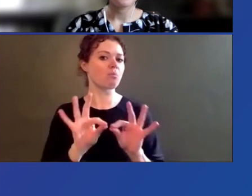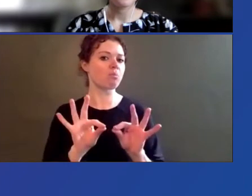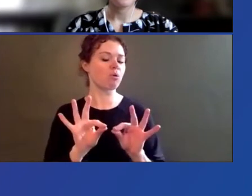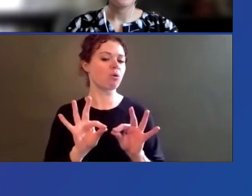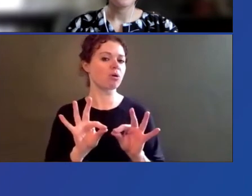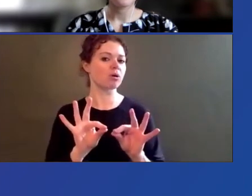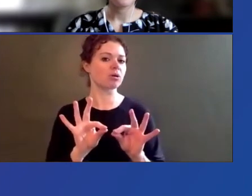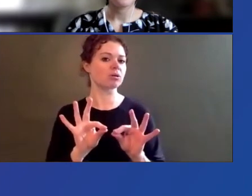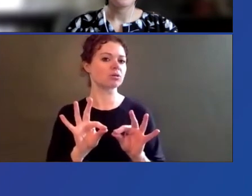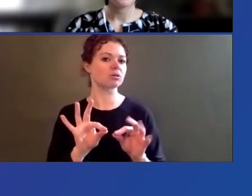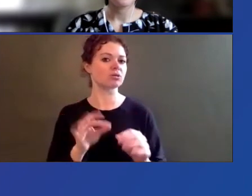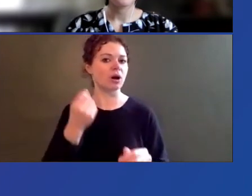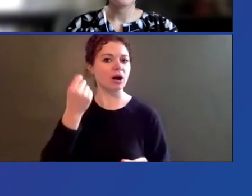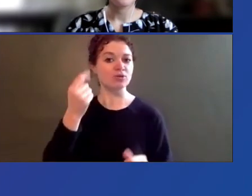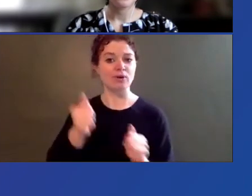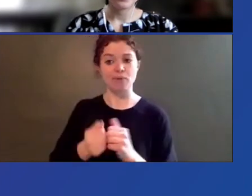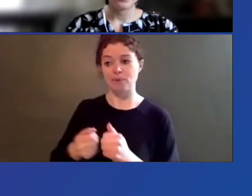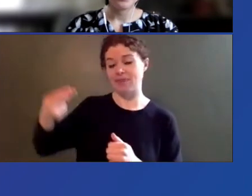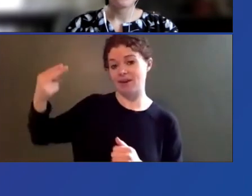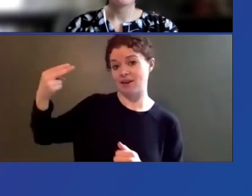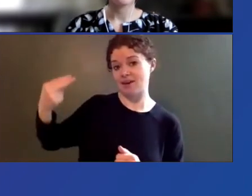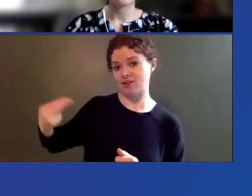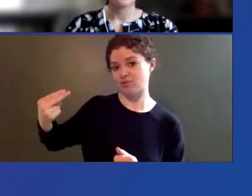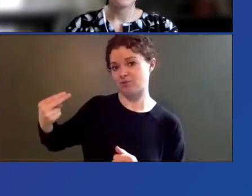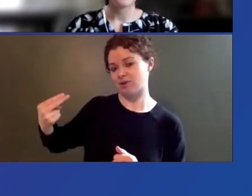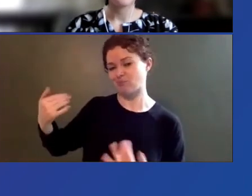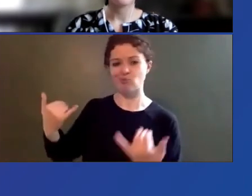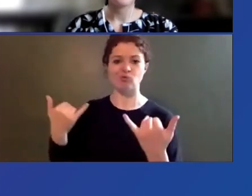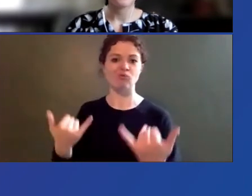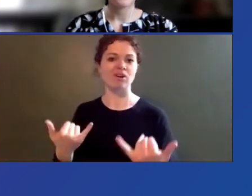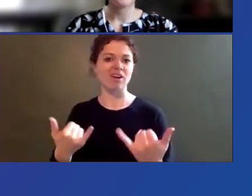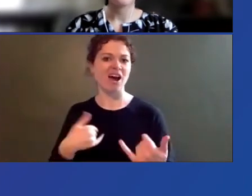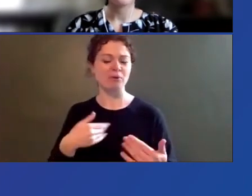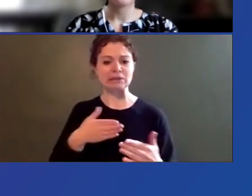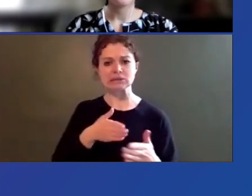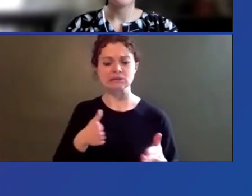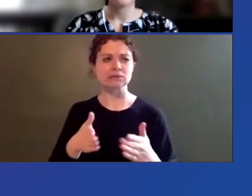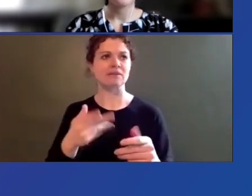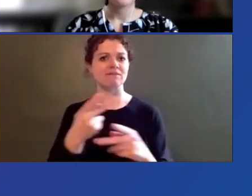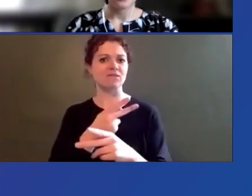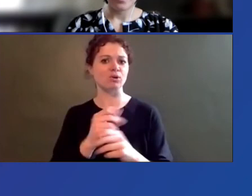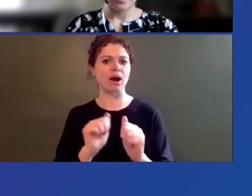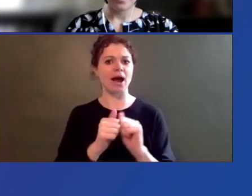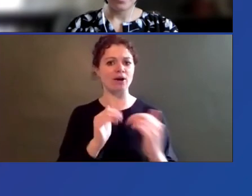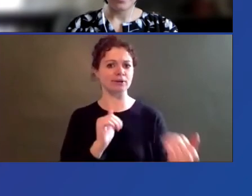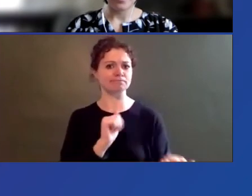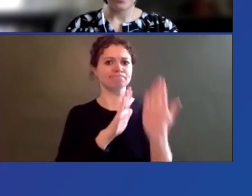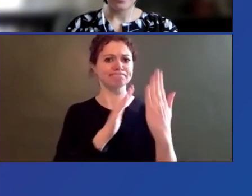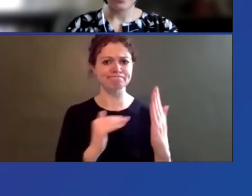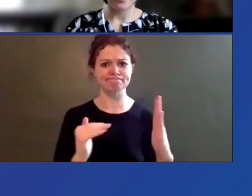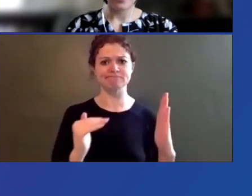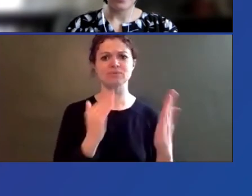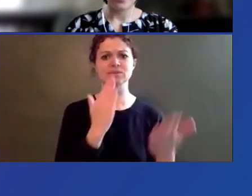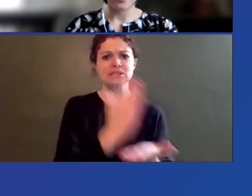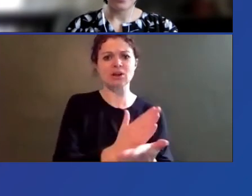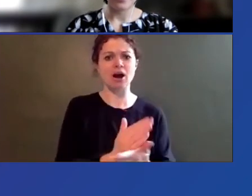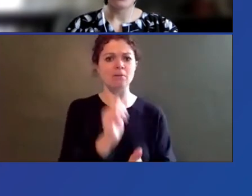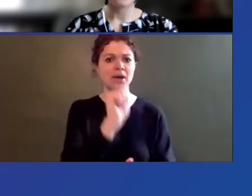we're navigating anti-Asian hate and all the ways that manifests, it's understanding that this is